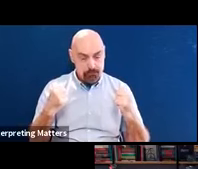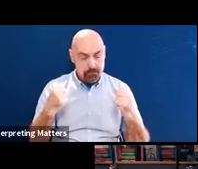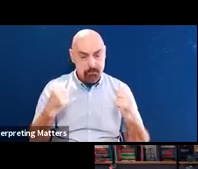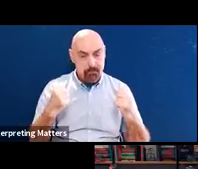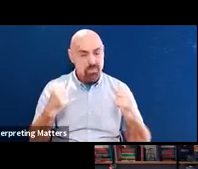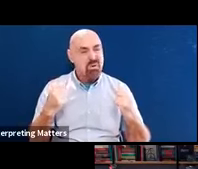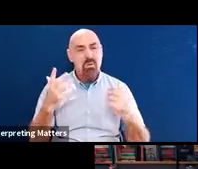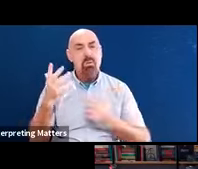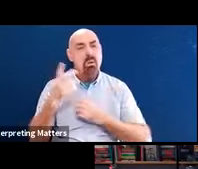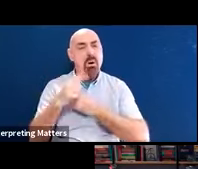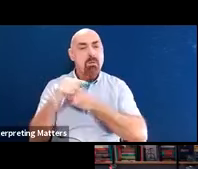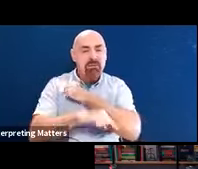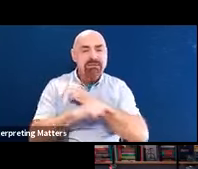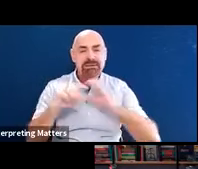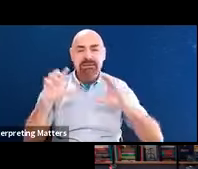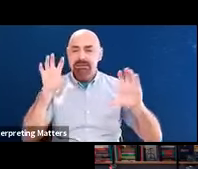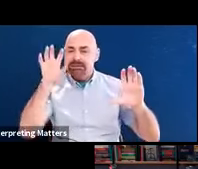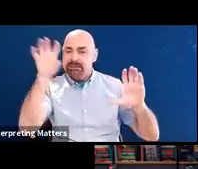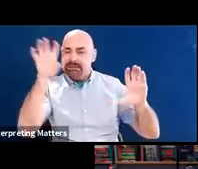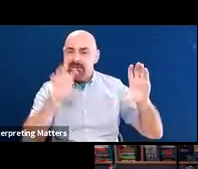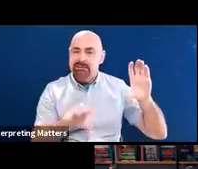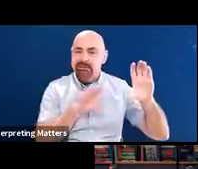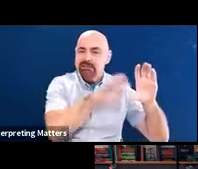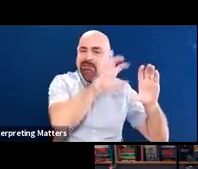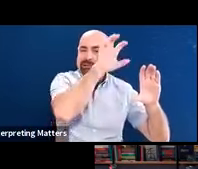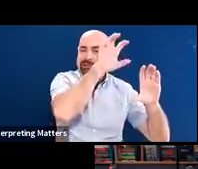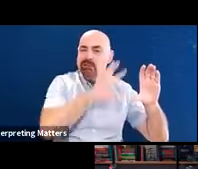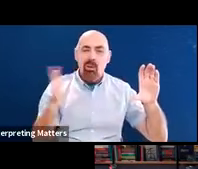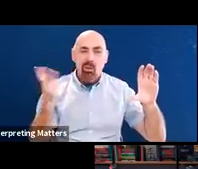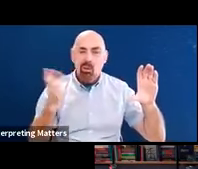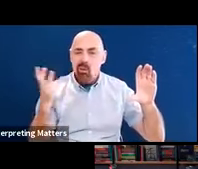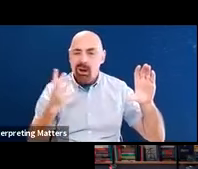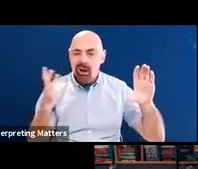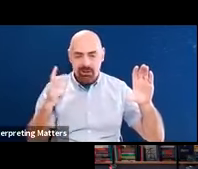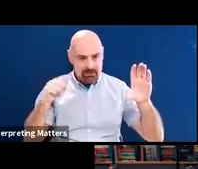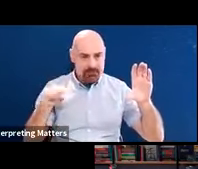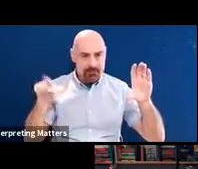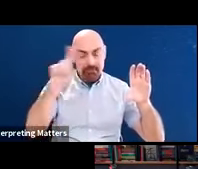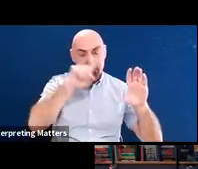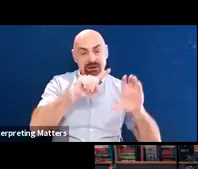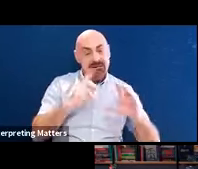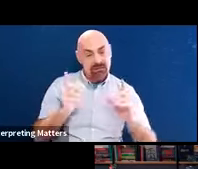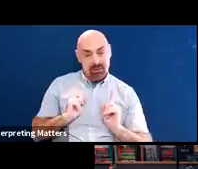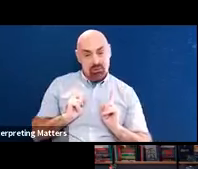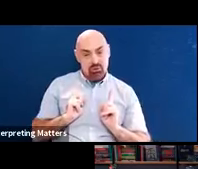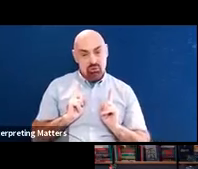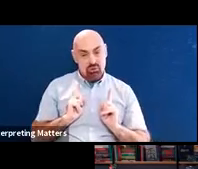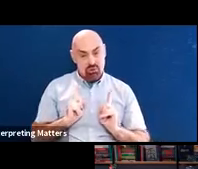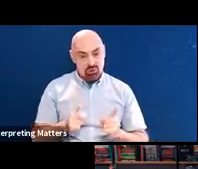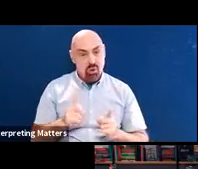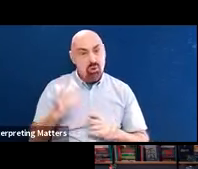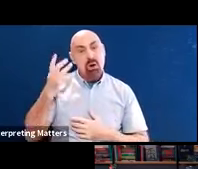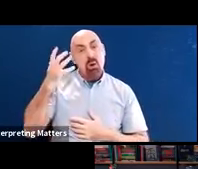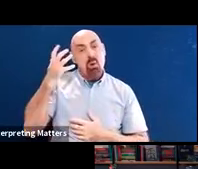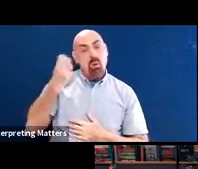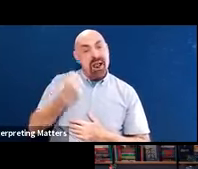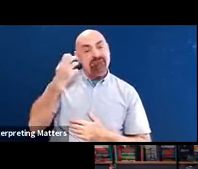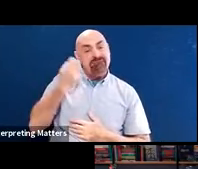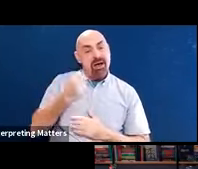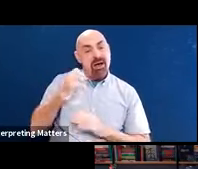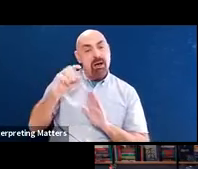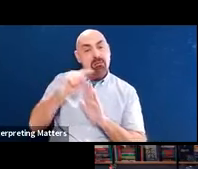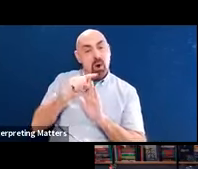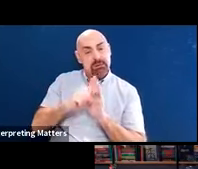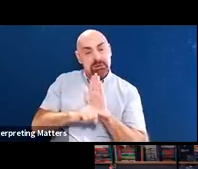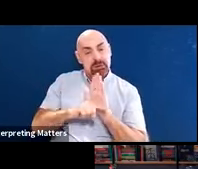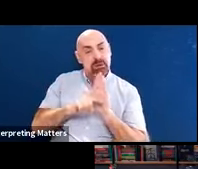of poverty in place. So I think there's actually a very big role for welfare policy here in all sorts